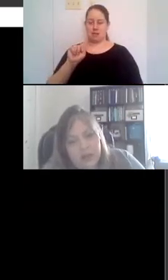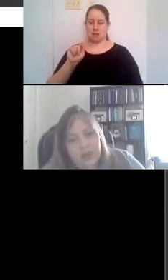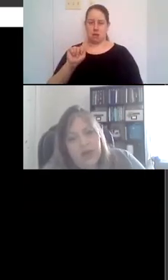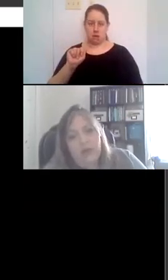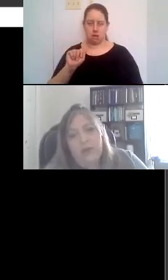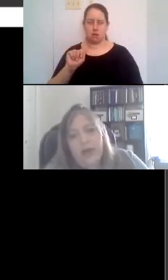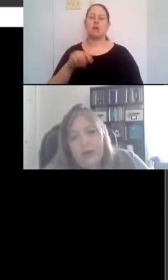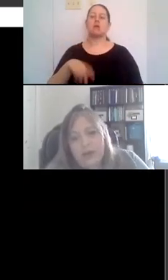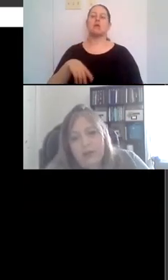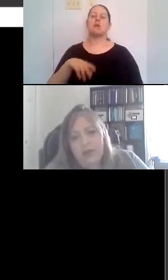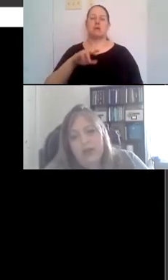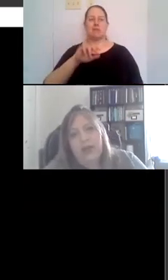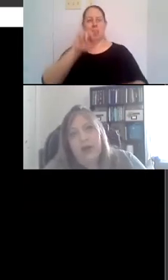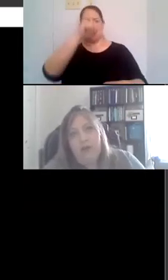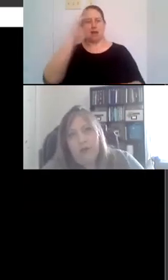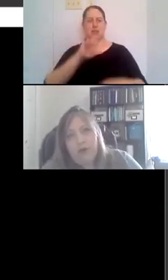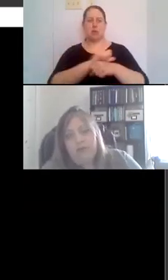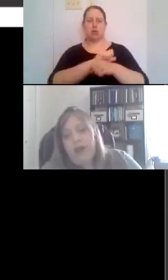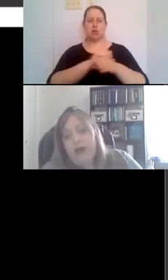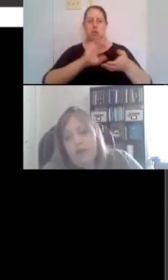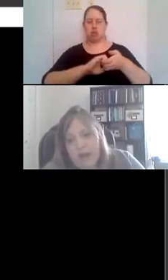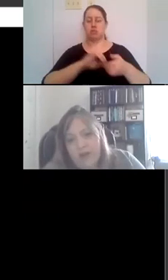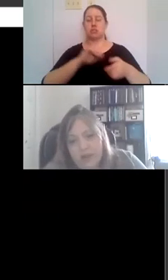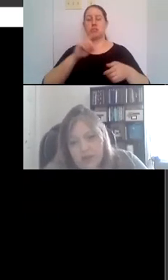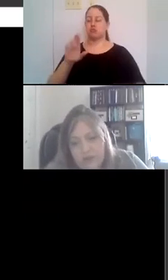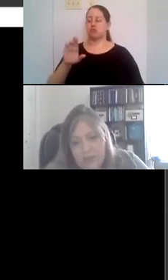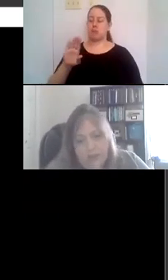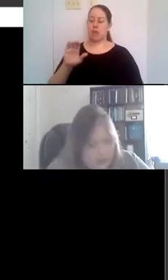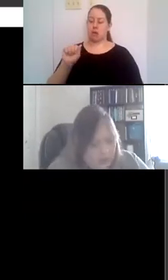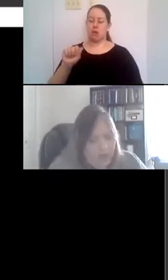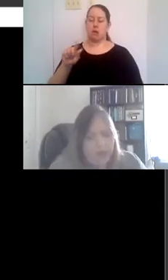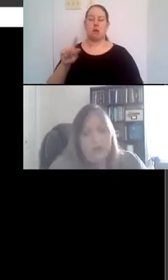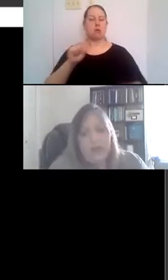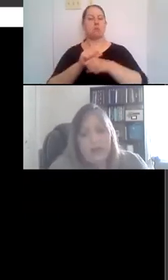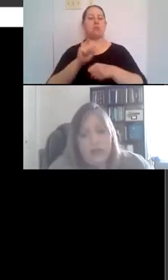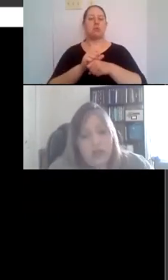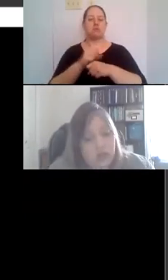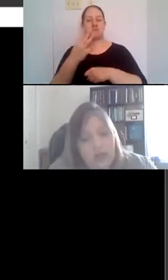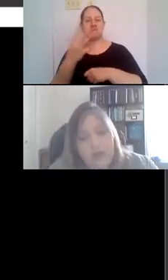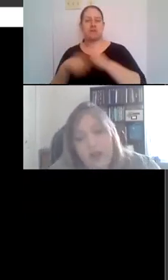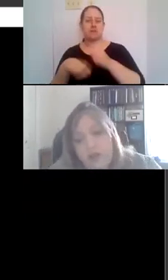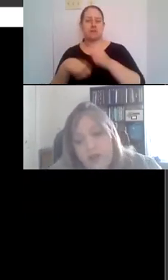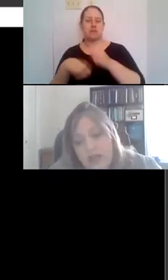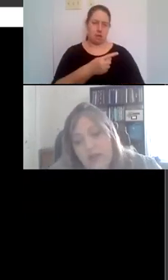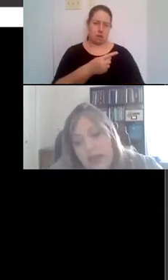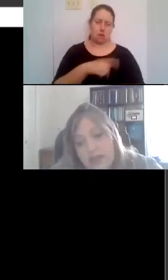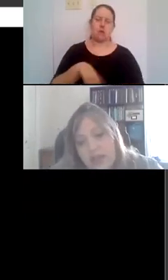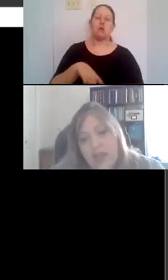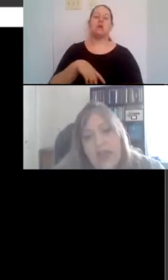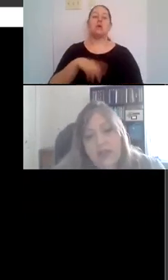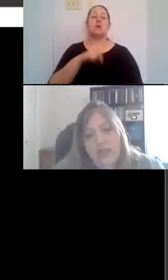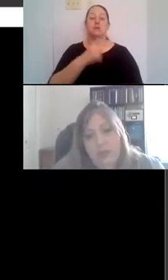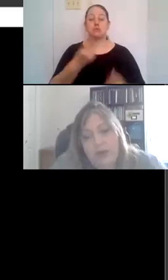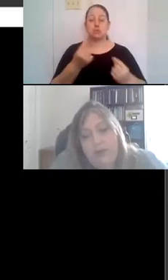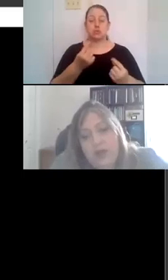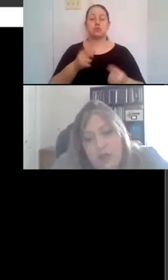Partnership. Rebecca was employed for over 5 years from doing that. So she would travel all over the state of Alaska